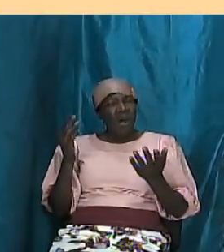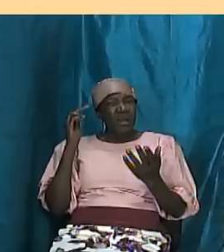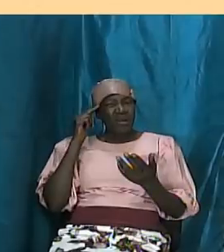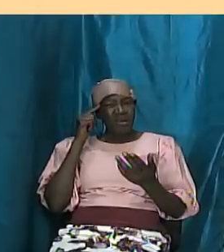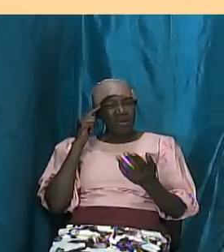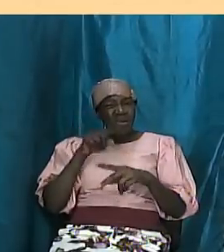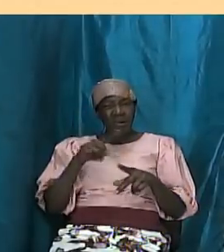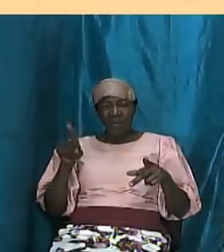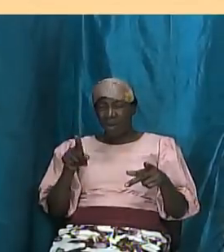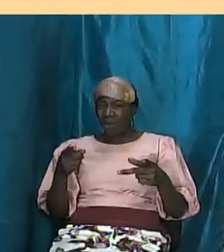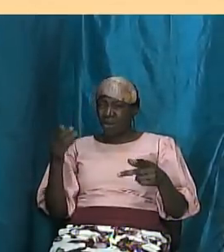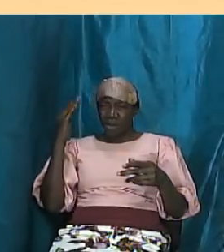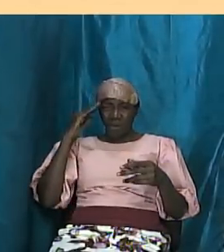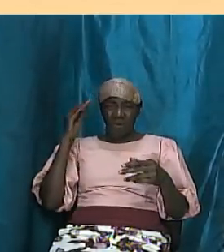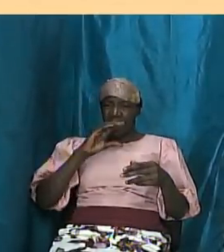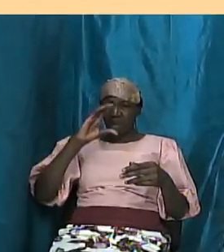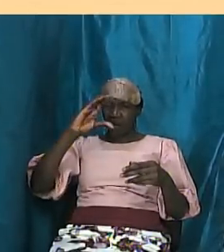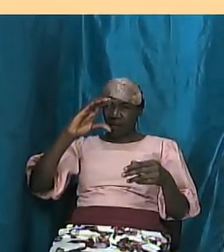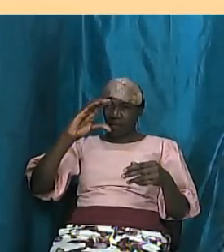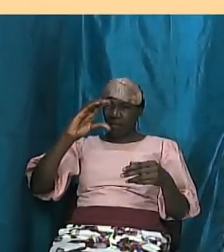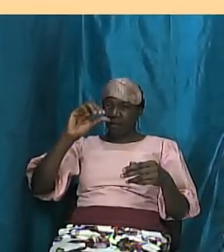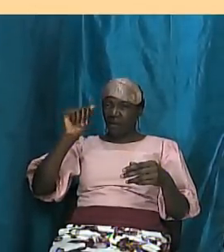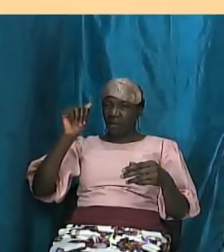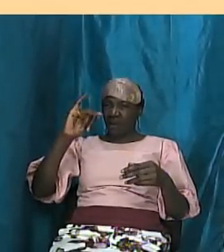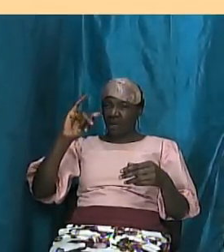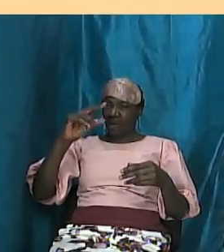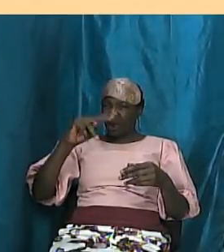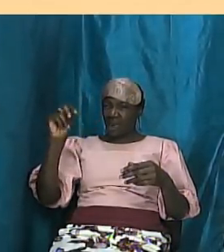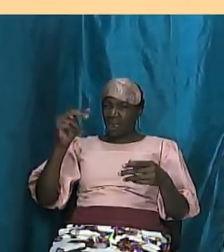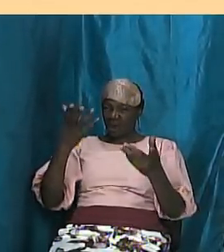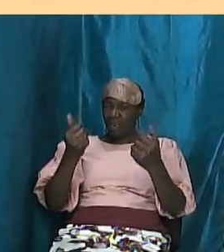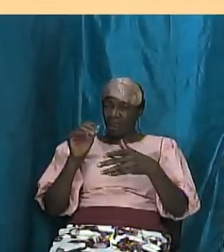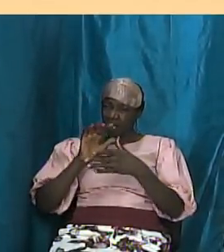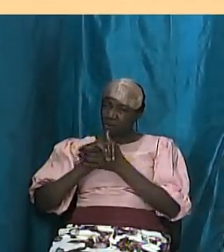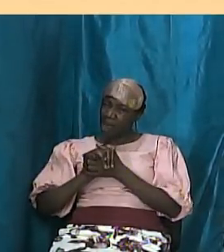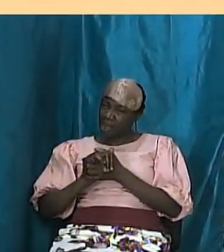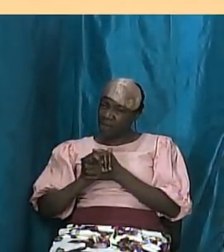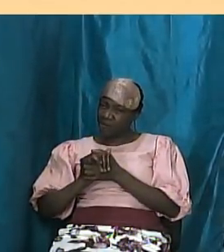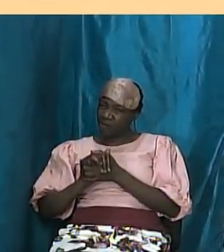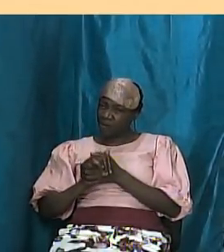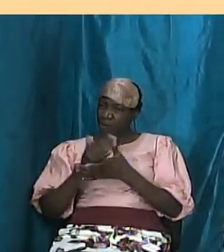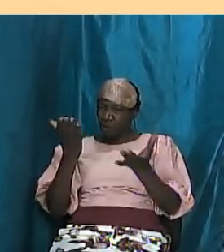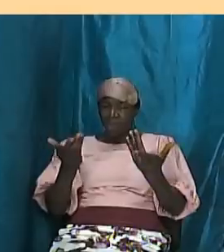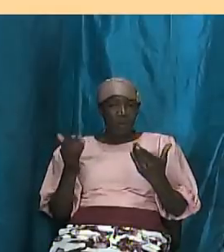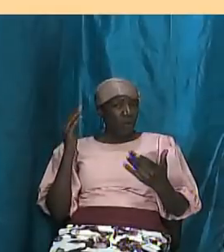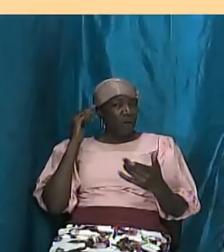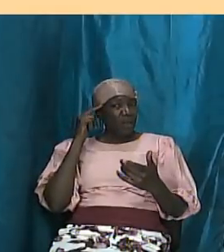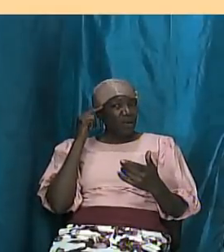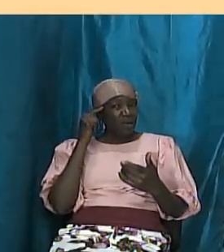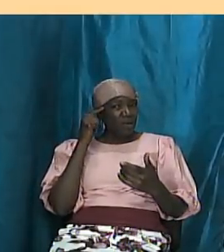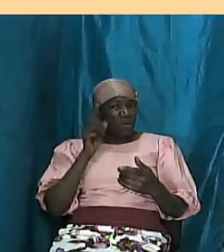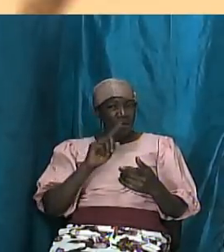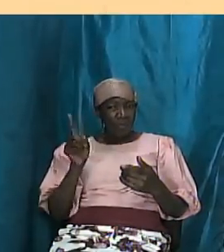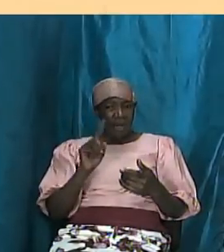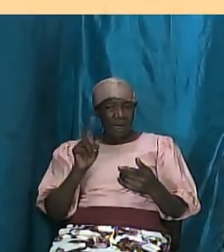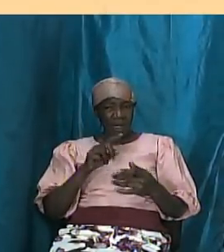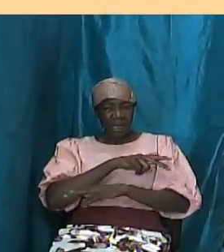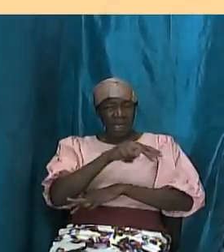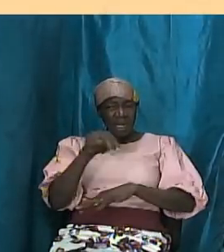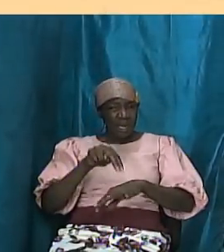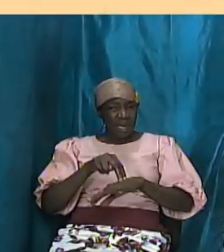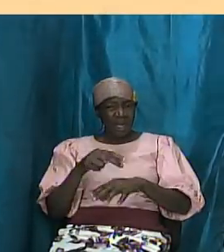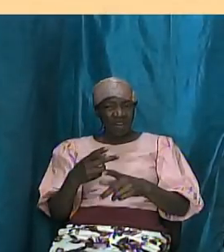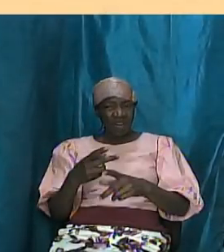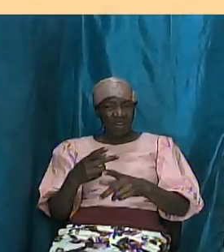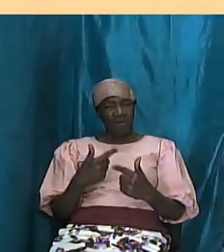Cain got his wife. We're going to look at that. That's where we are going shortly. They want to know, where did the nations come